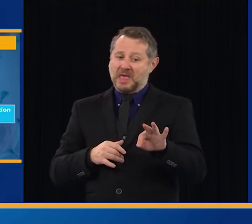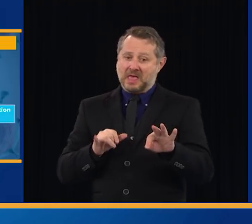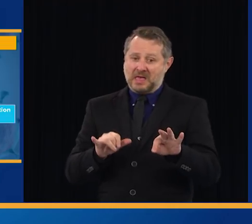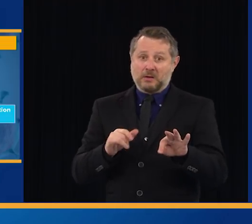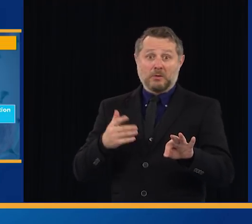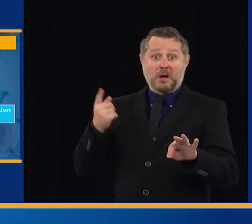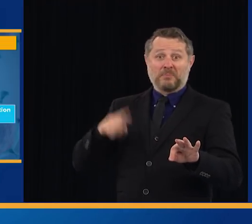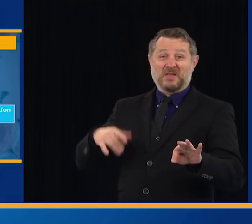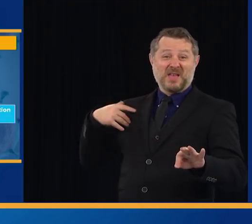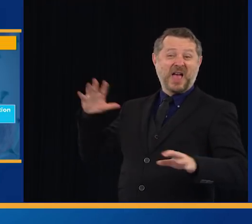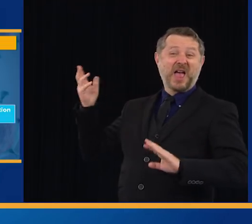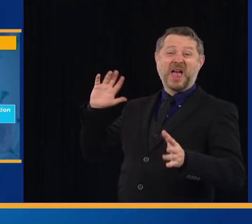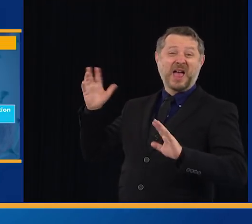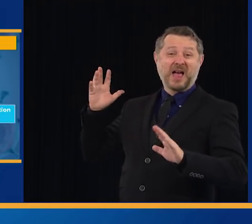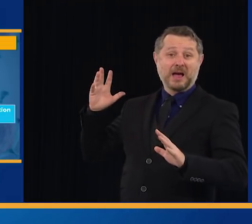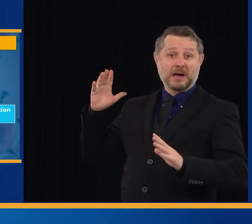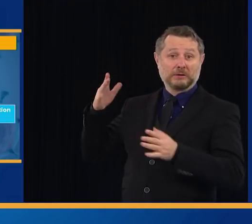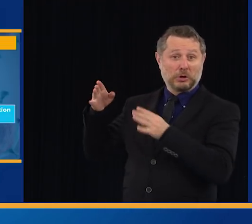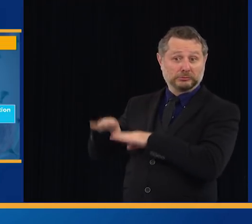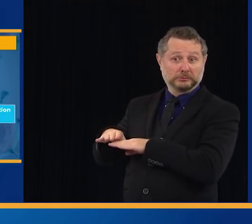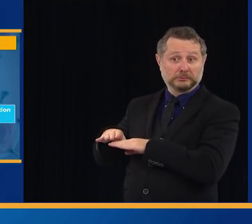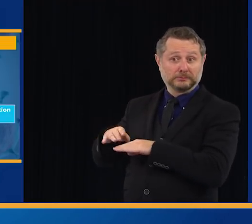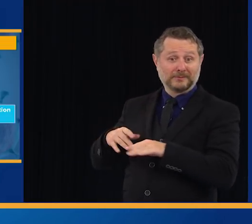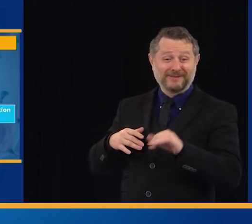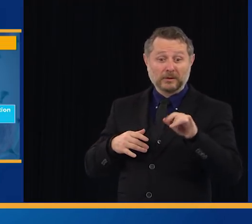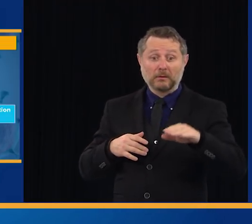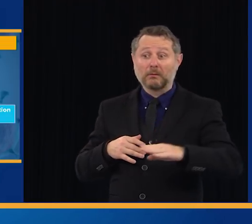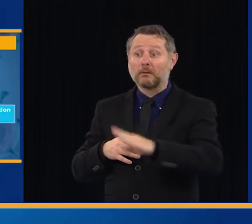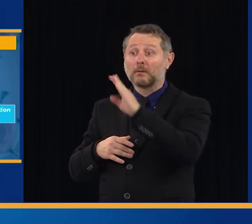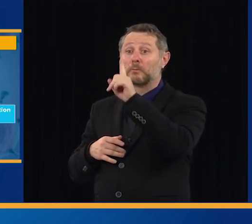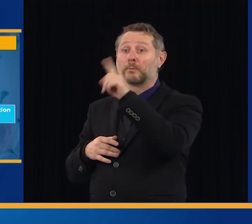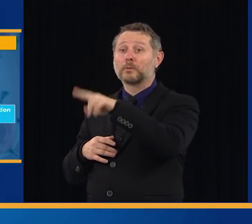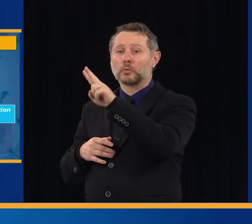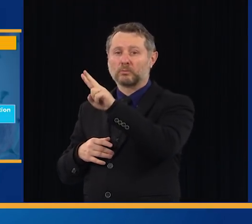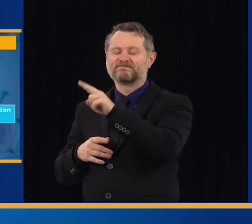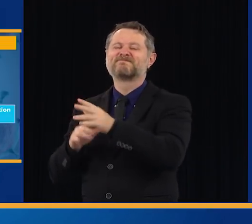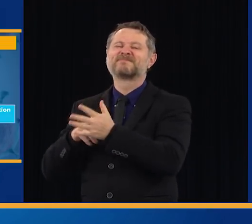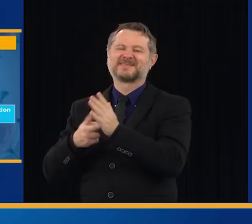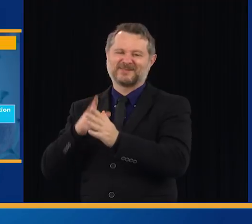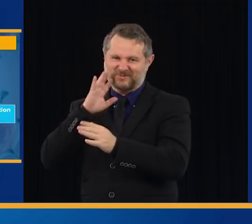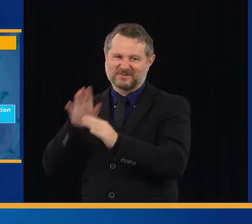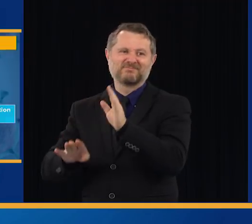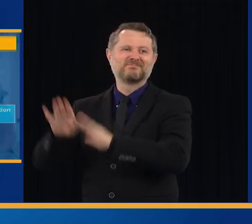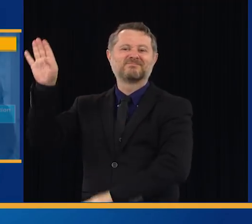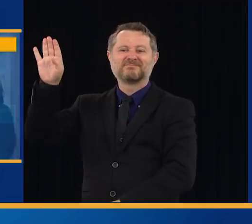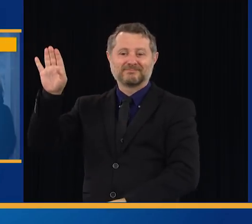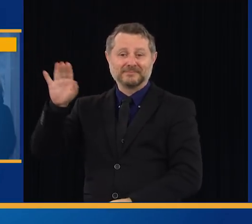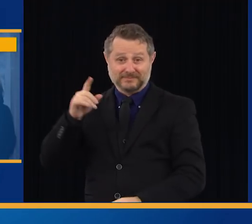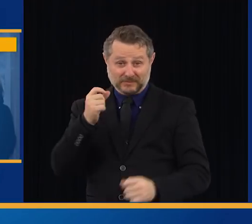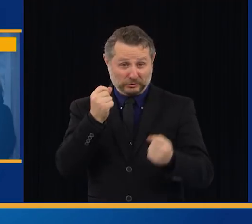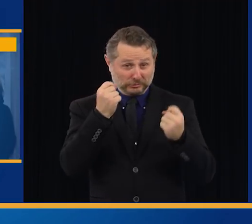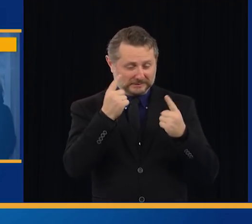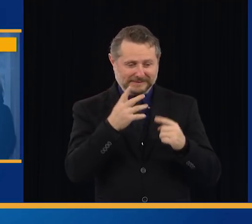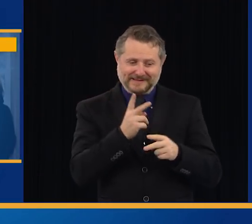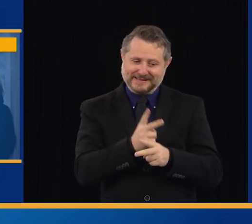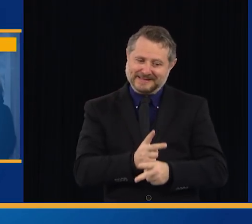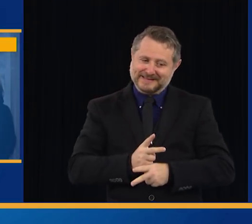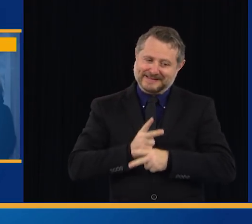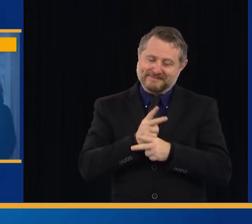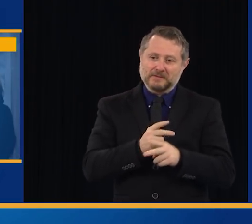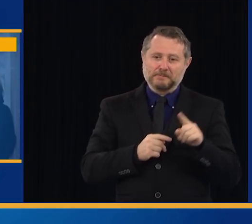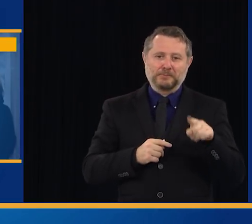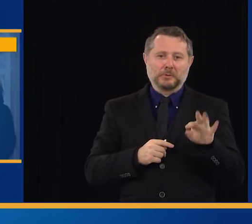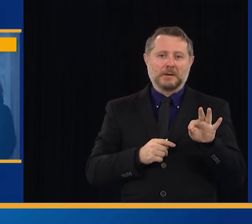if you go to 1.2, you're going to have a problem again. So you see how narrow the window